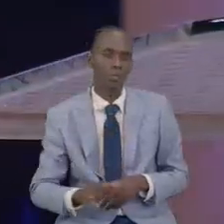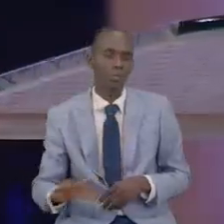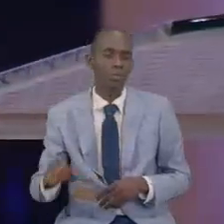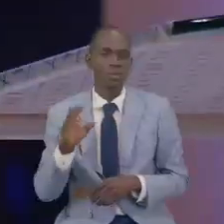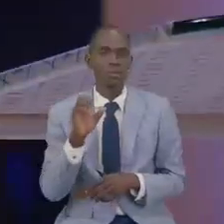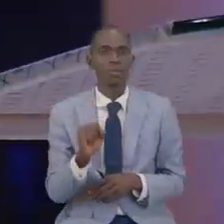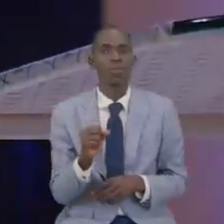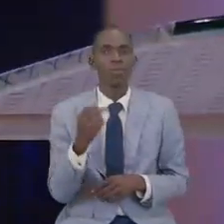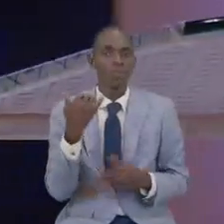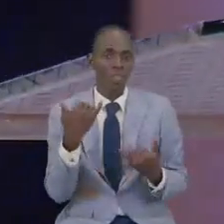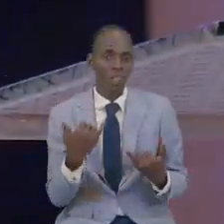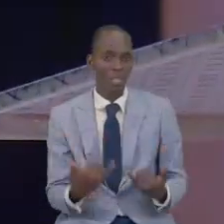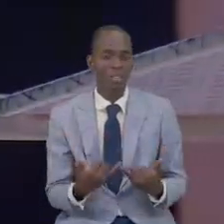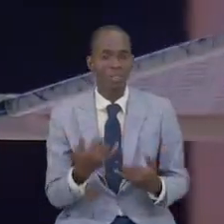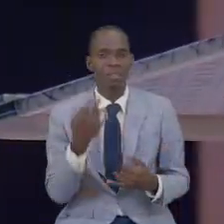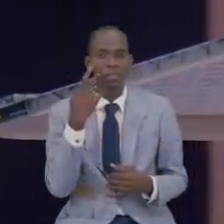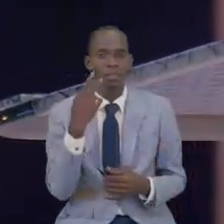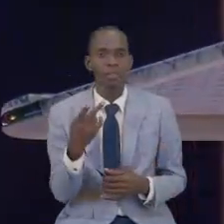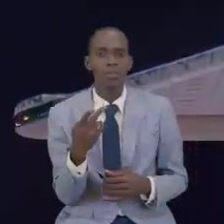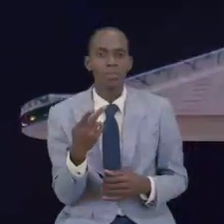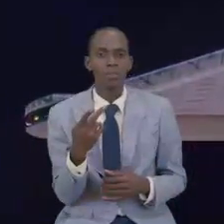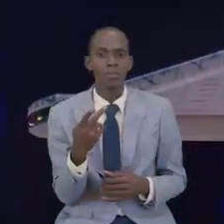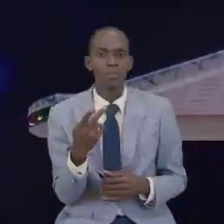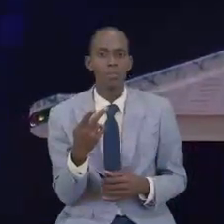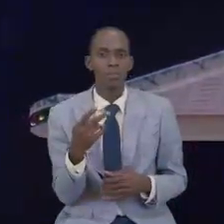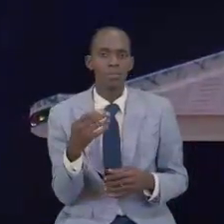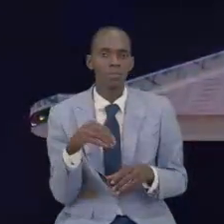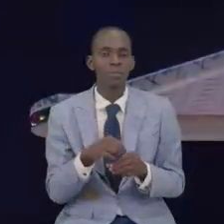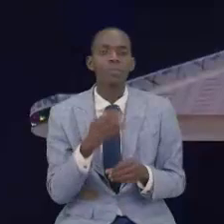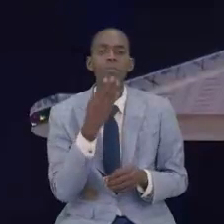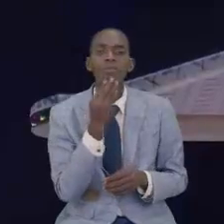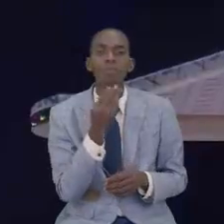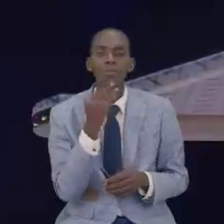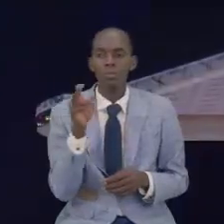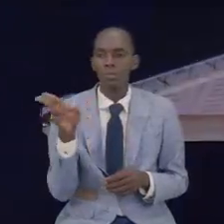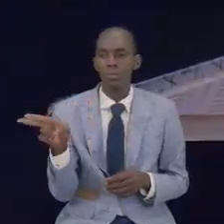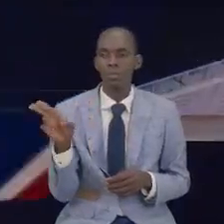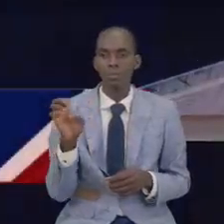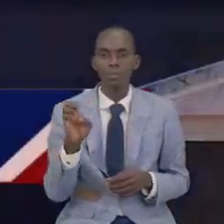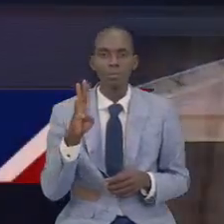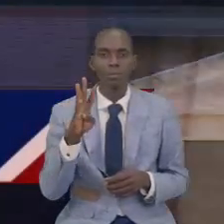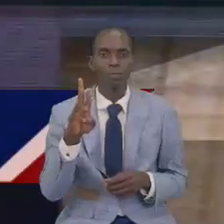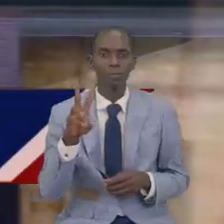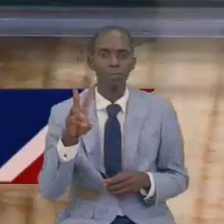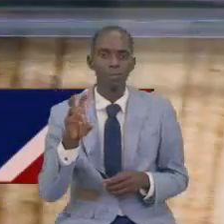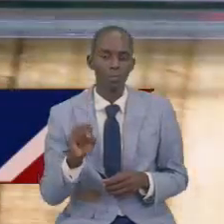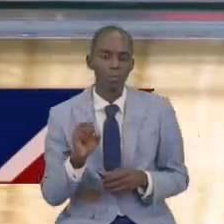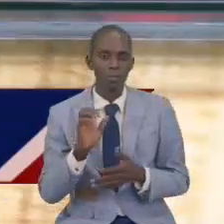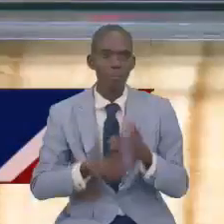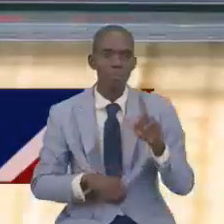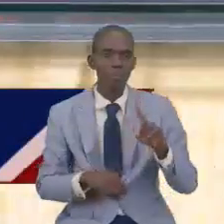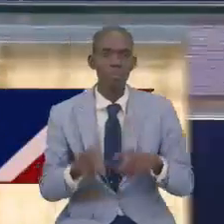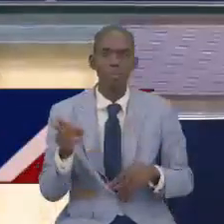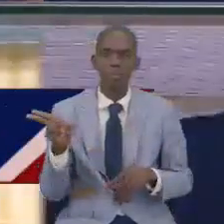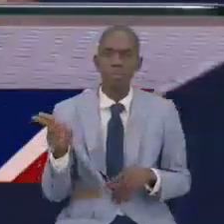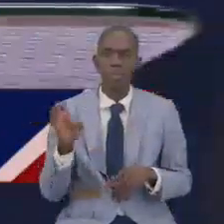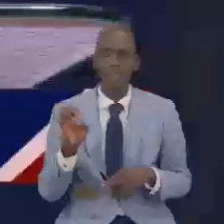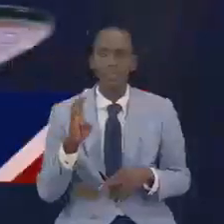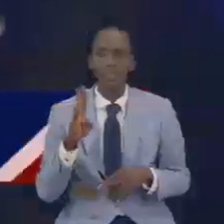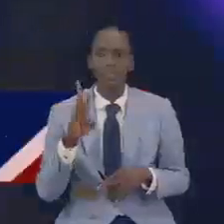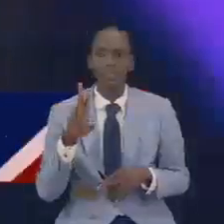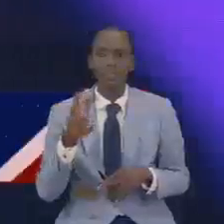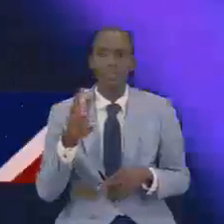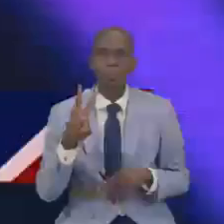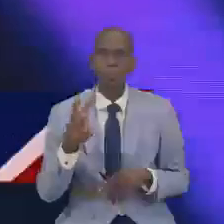Look at now, we're looking at Hebrews chapter 1, verse 4. And the reason we're looking at this